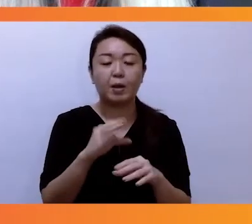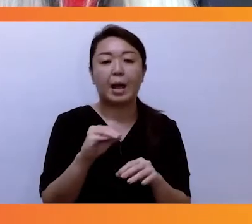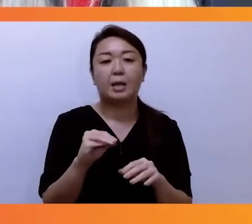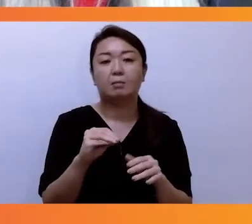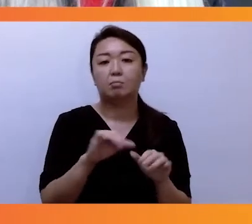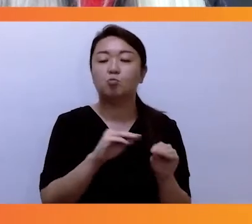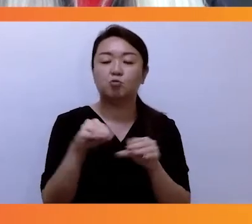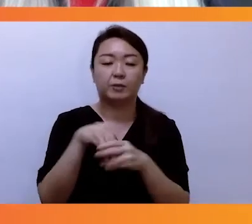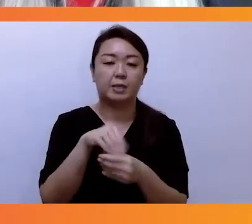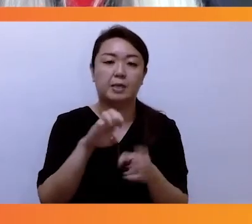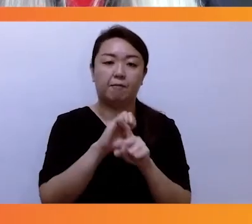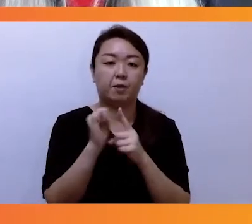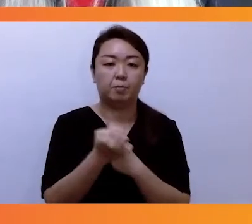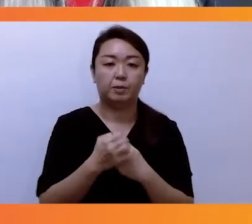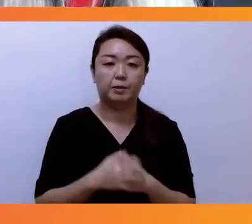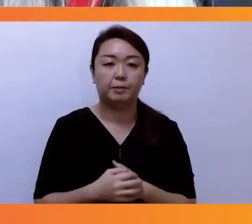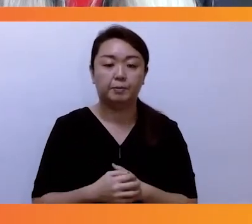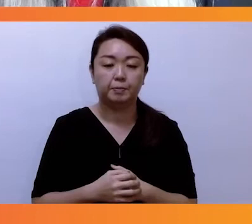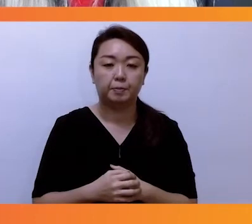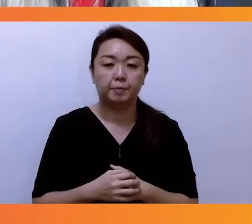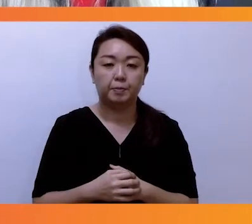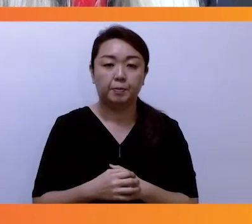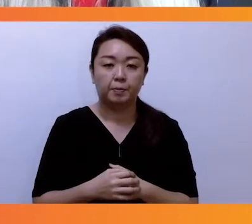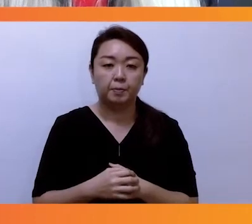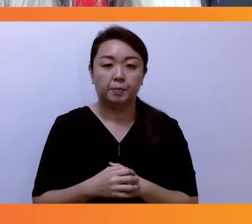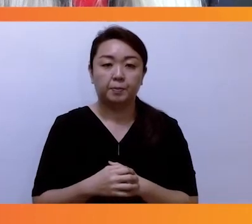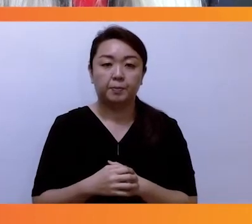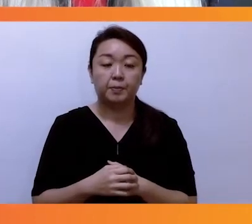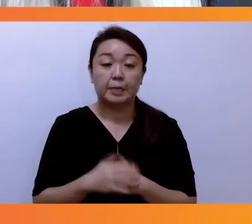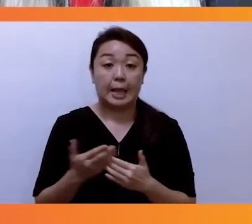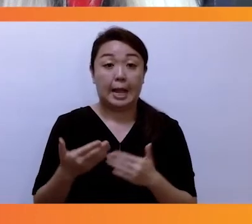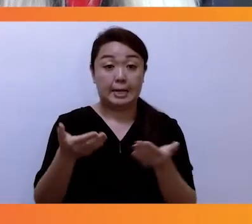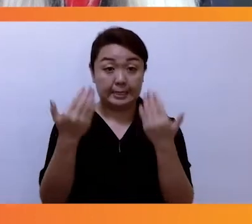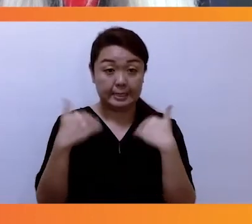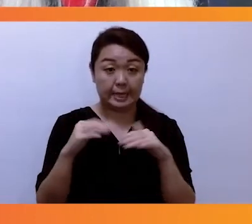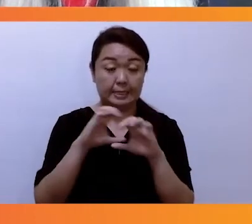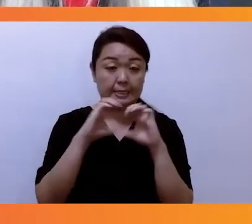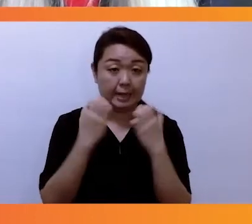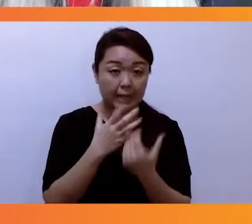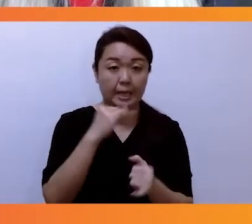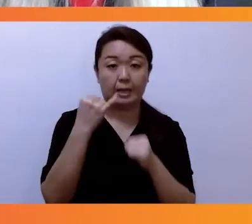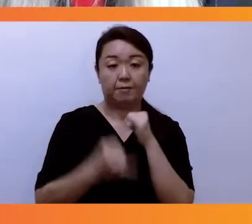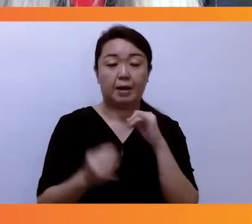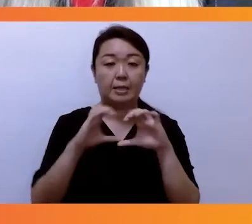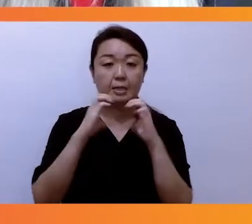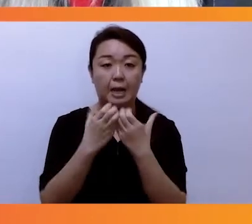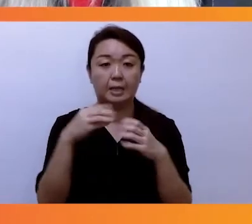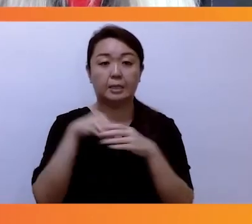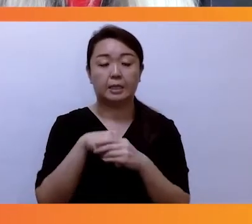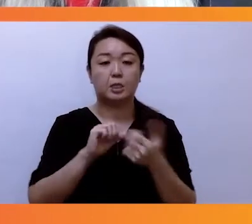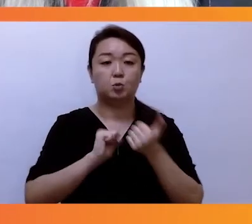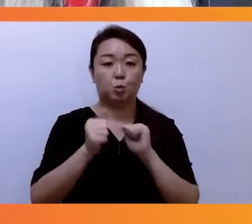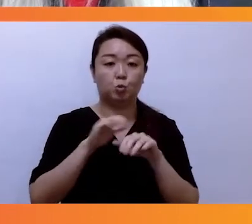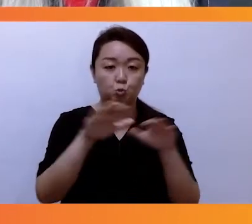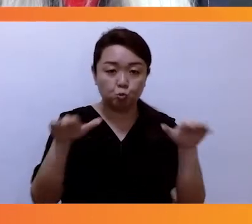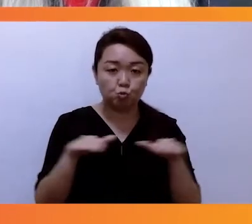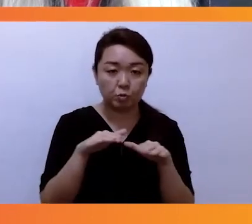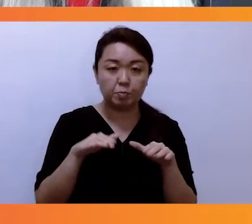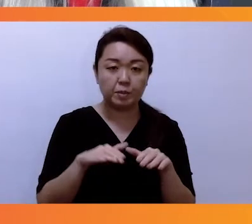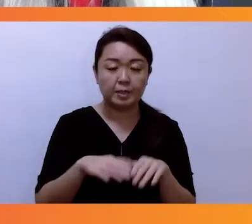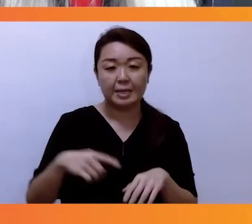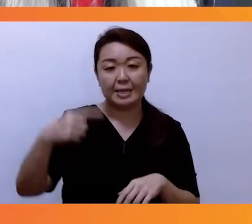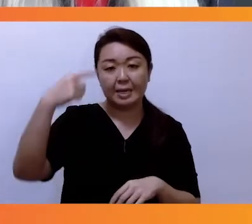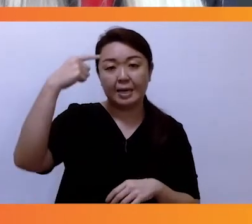mobile and helping them move about their environment. Our next class and our final class in the sport of